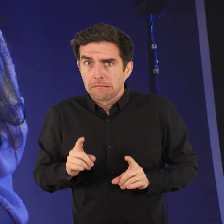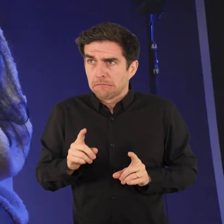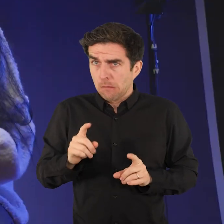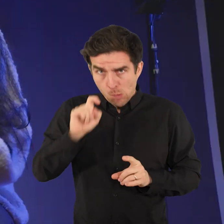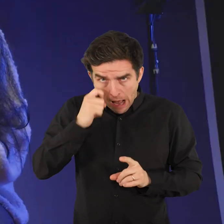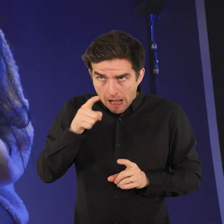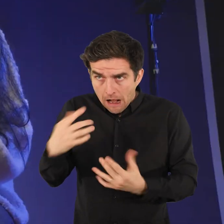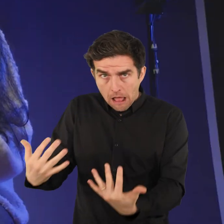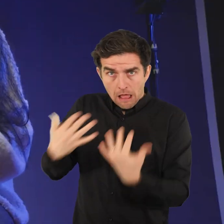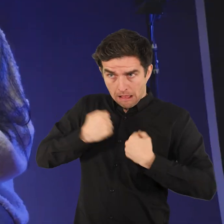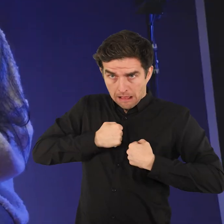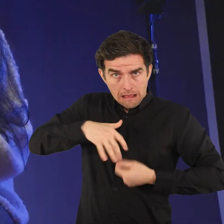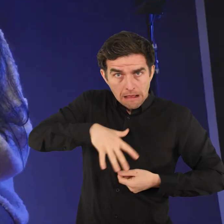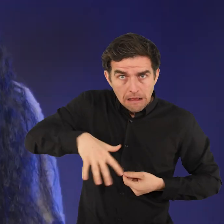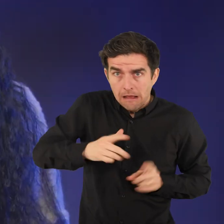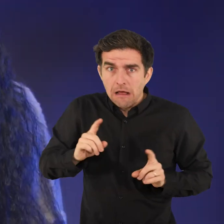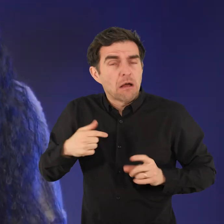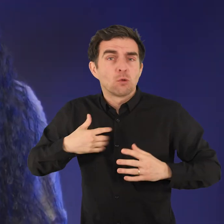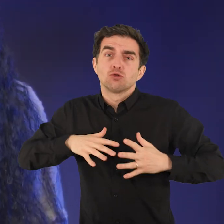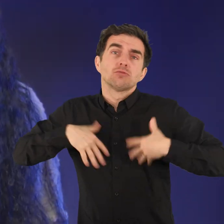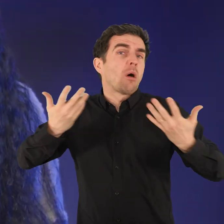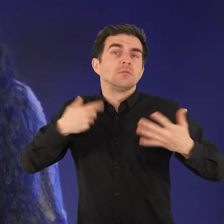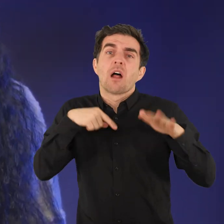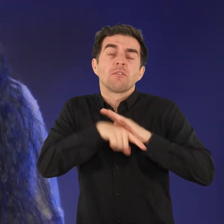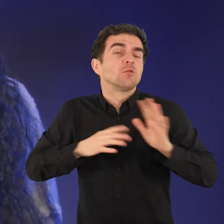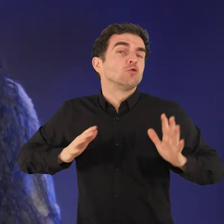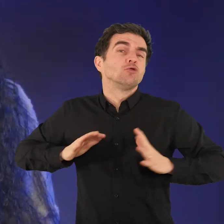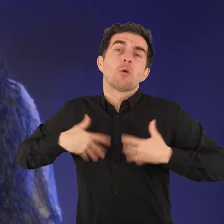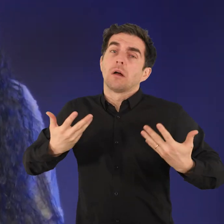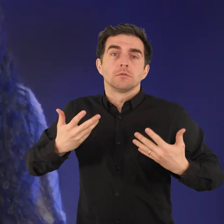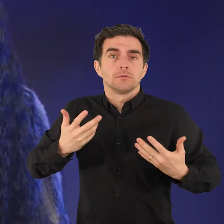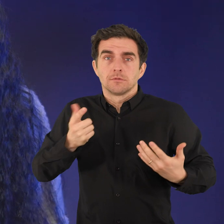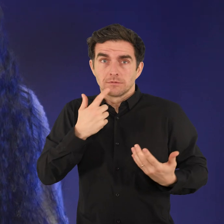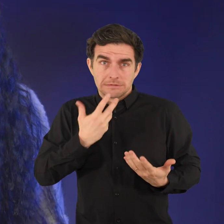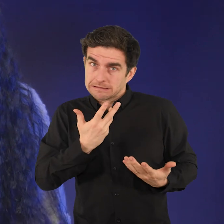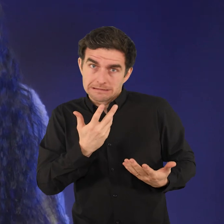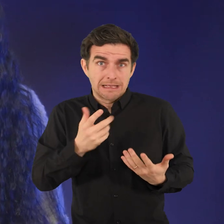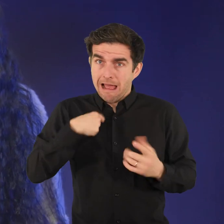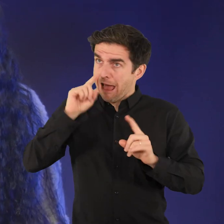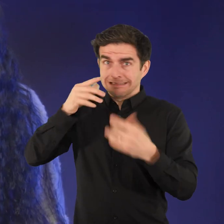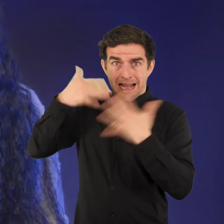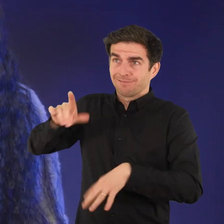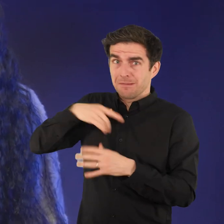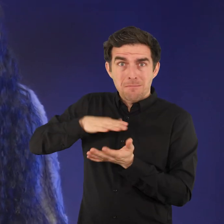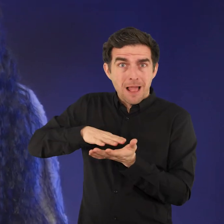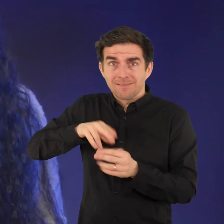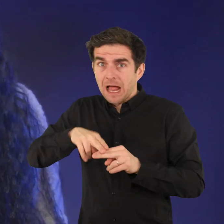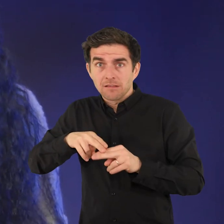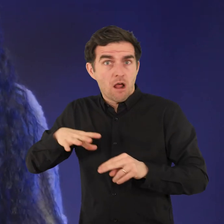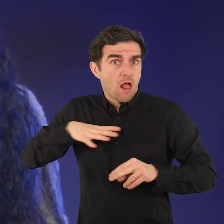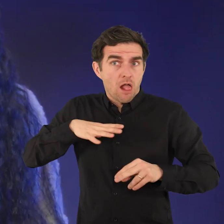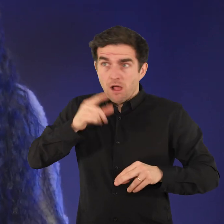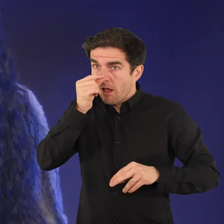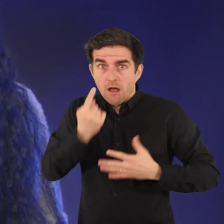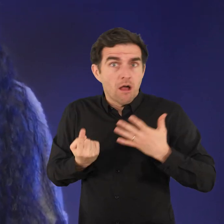will reach to our city or not. And I didn't want to leave. I said to my parents, I'm not going to leave. I can't leave you here on your own. In case